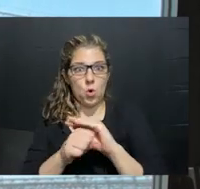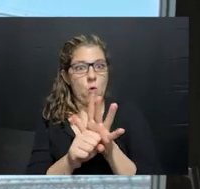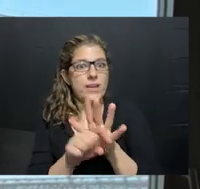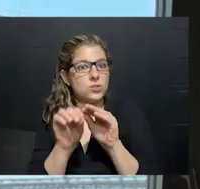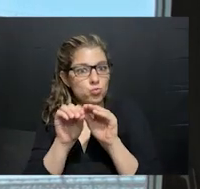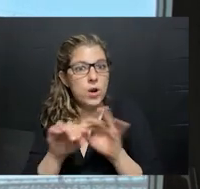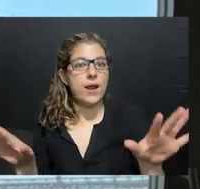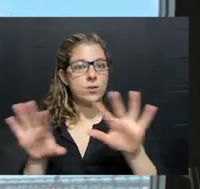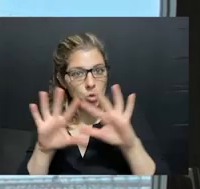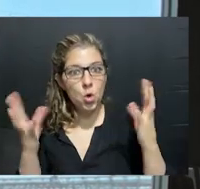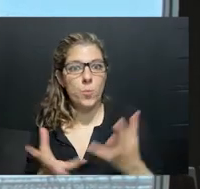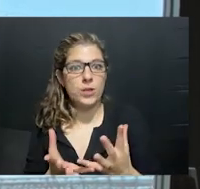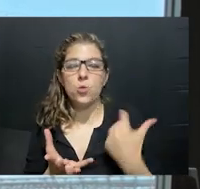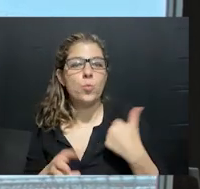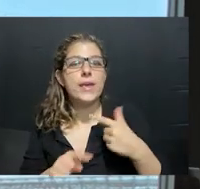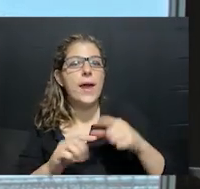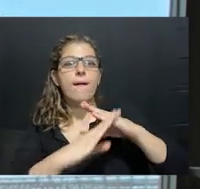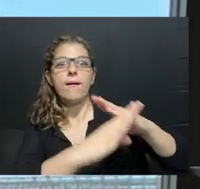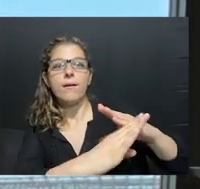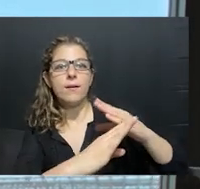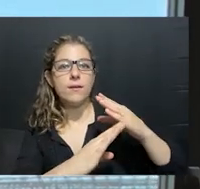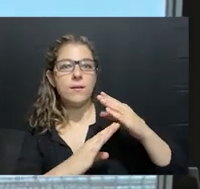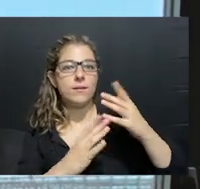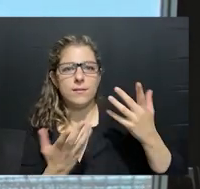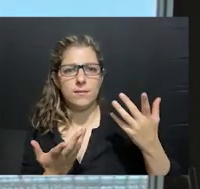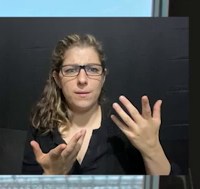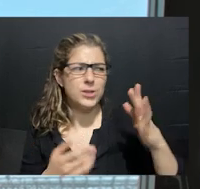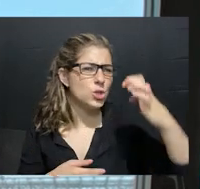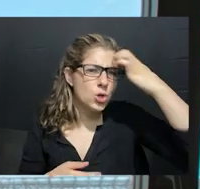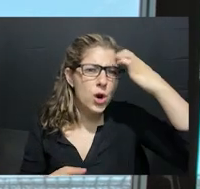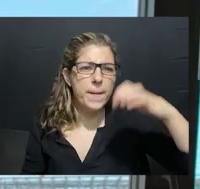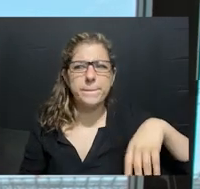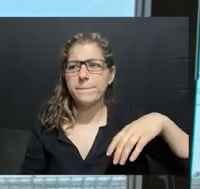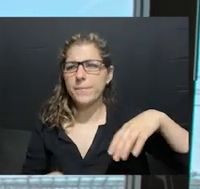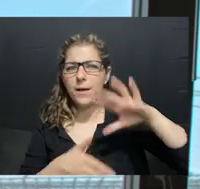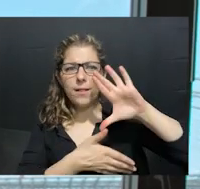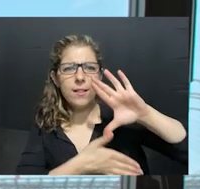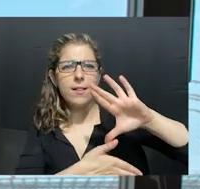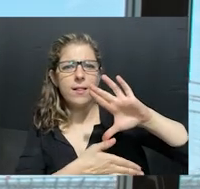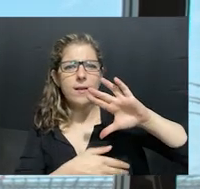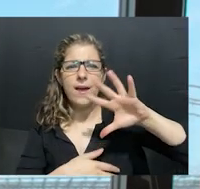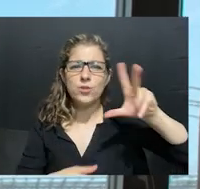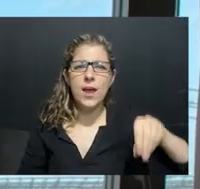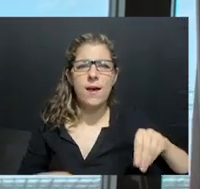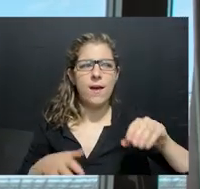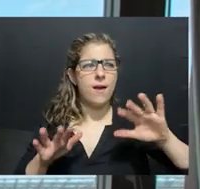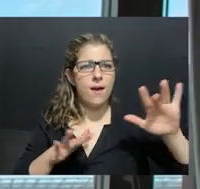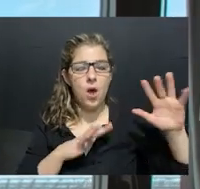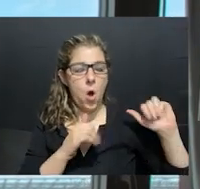COVID. Outcomes in health in Latin America, in Europe, in sub-Saharan Africa